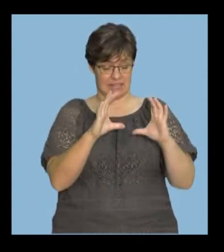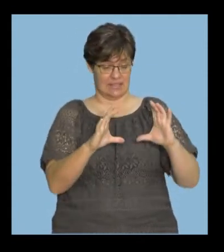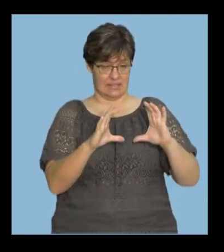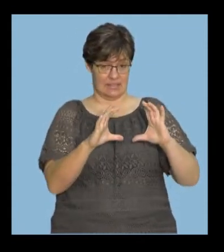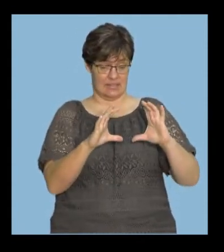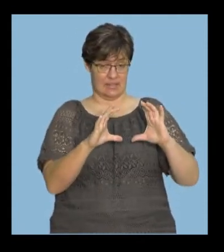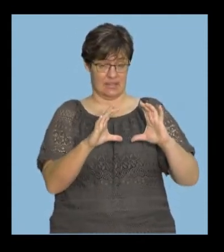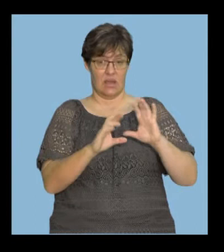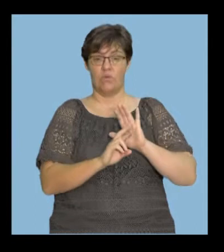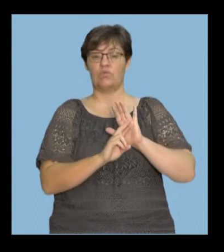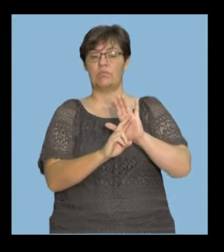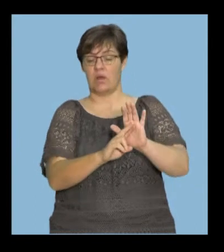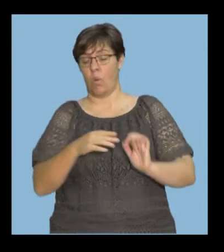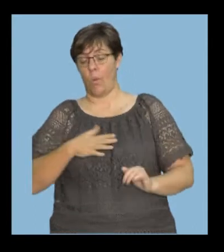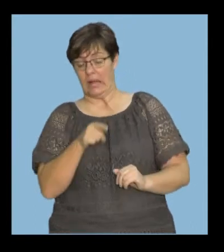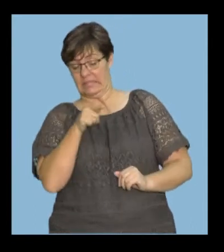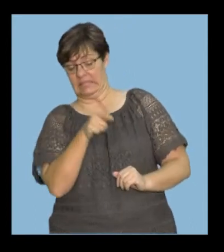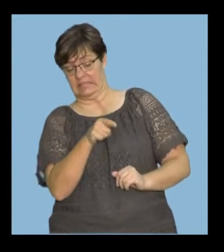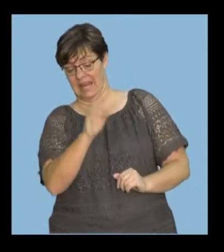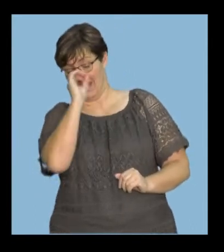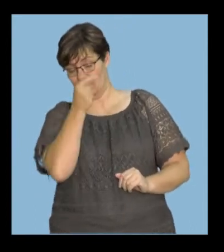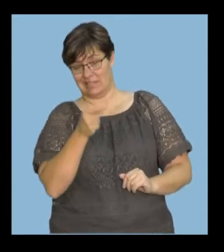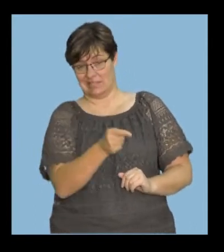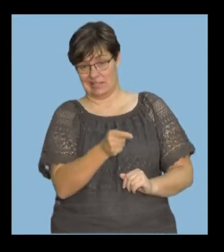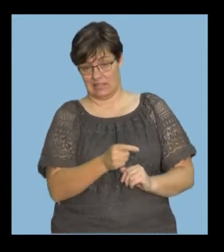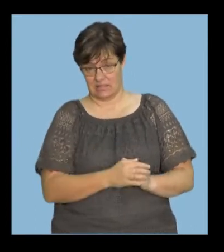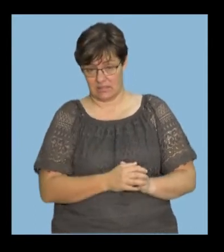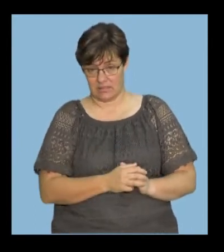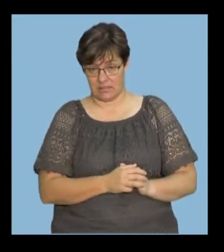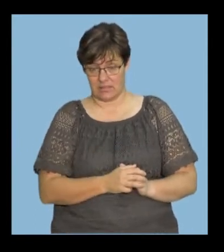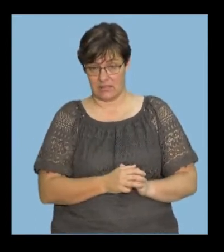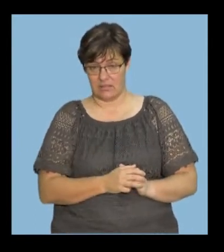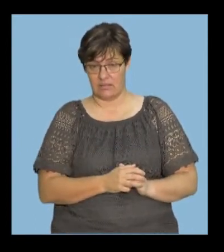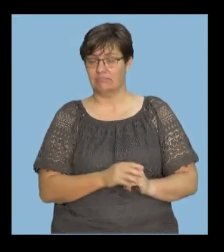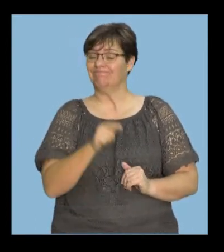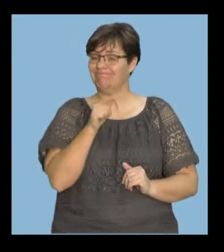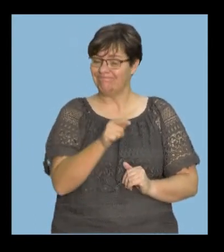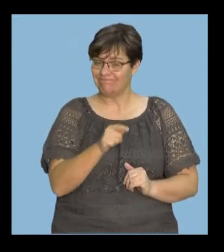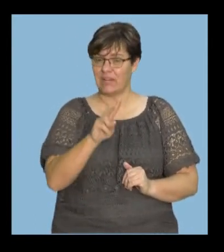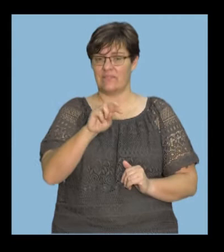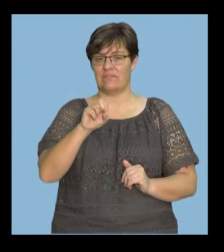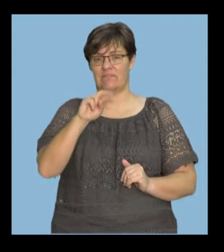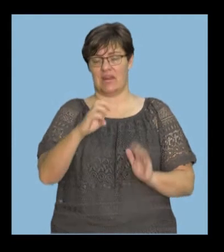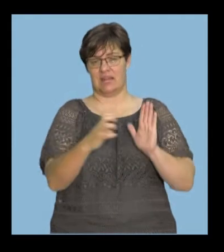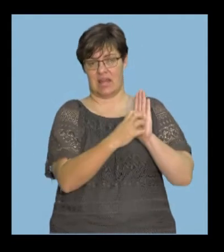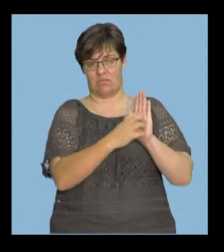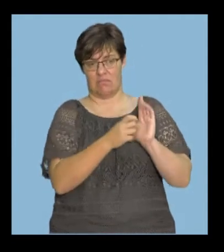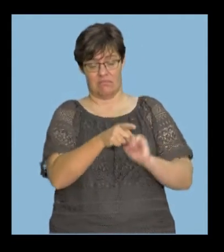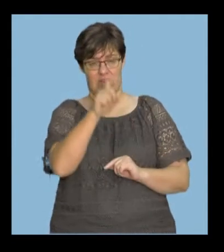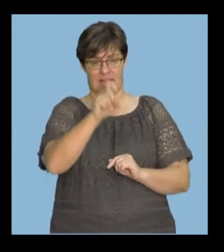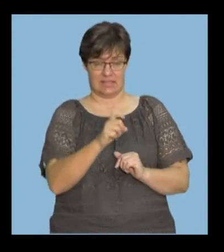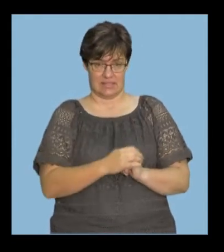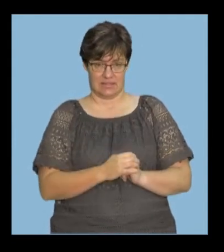here represents those that we are most interested in. So that would be the Venn diagram